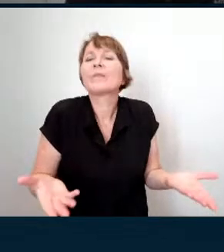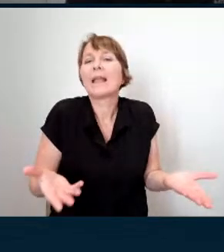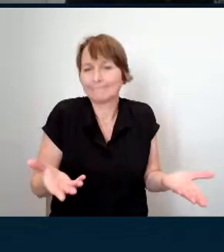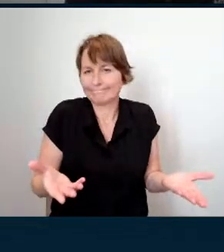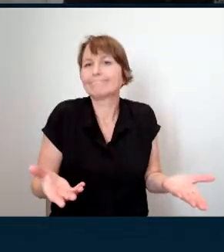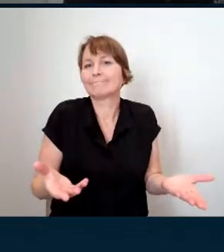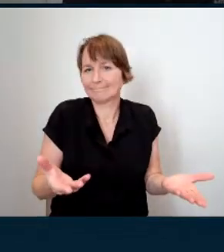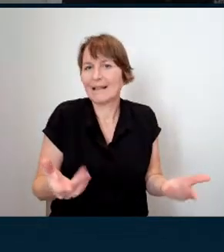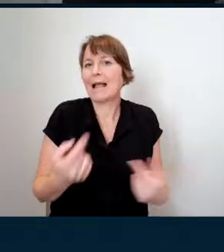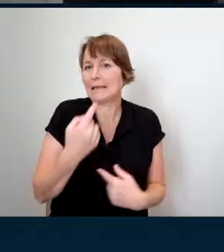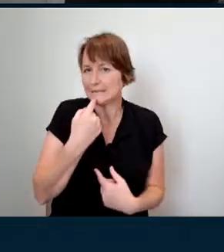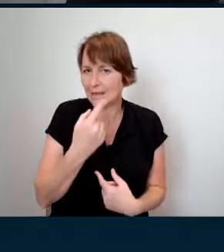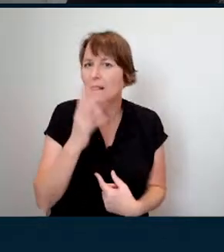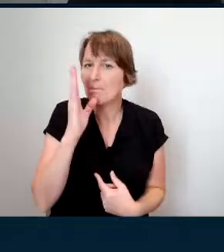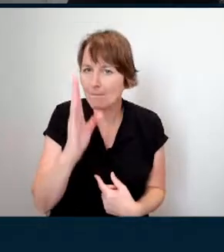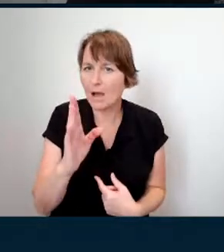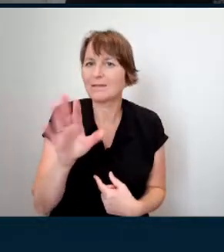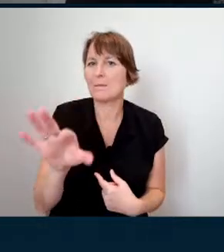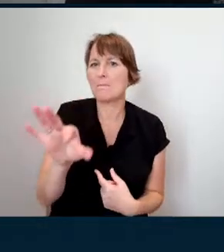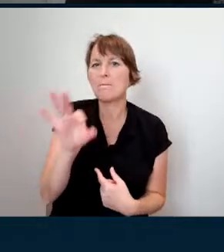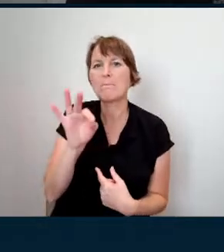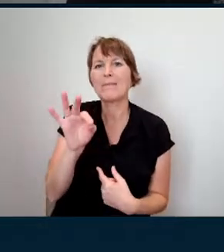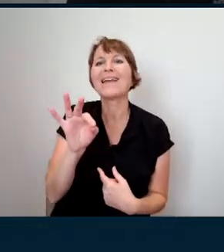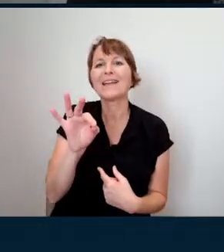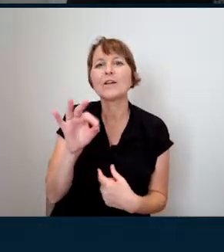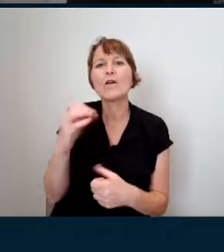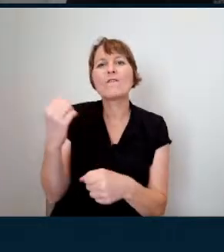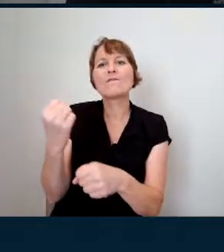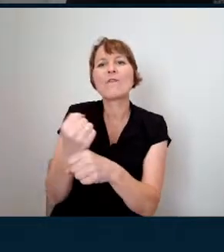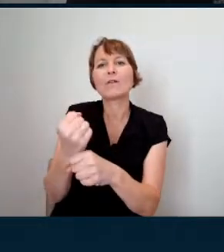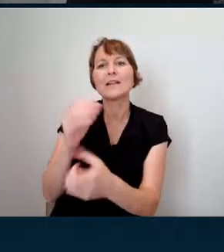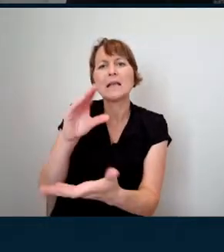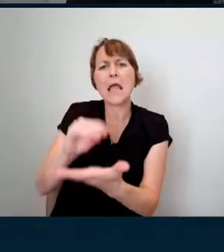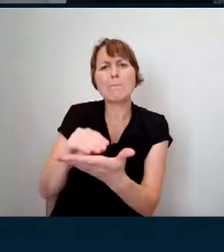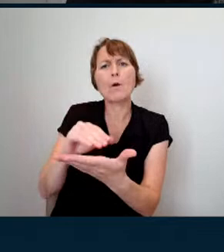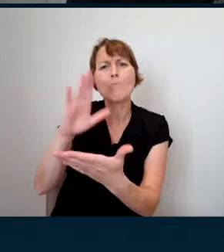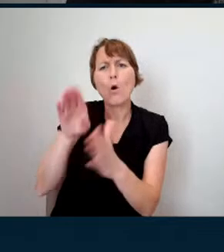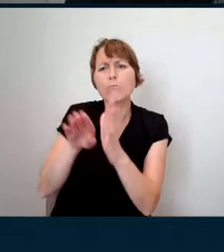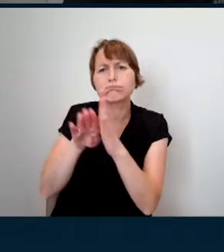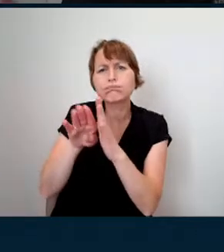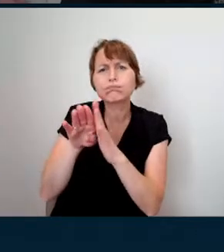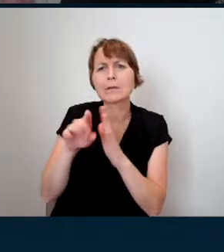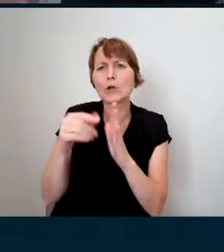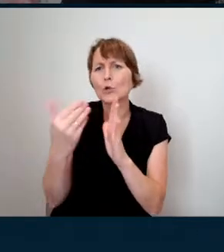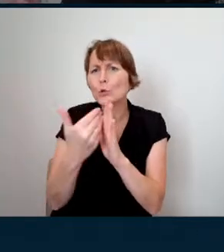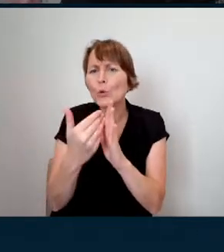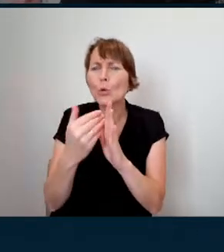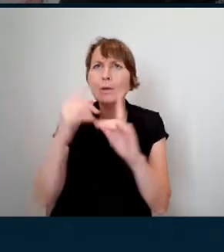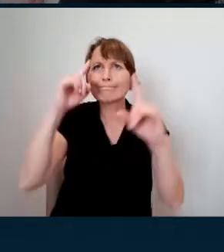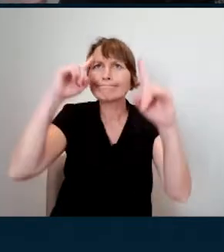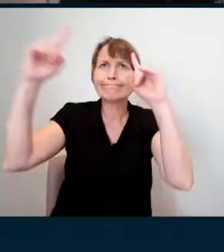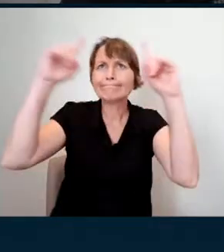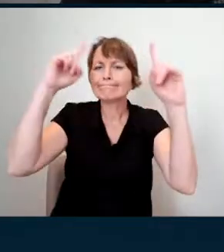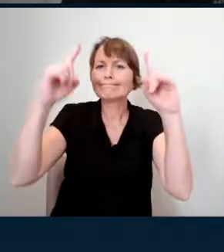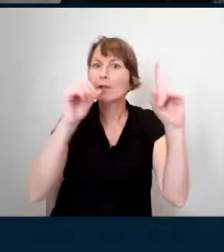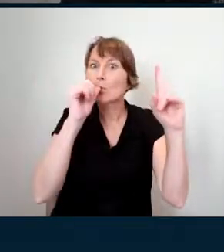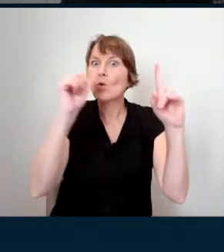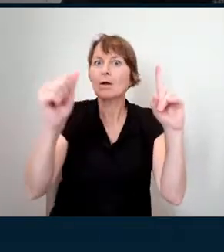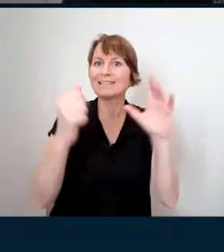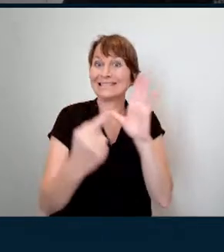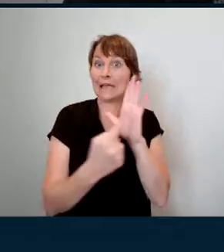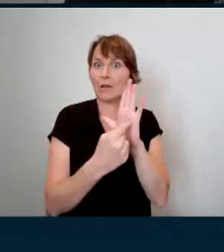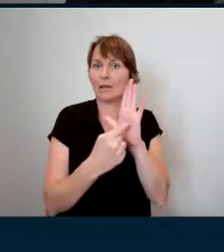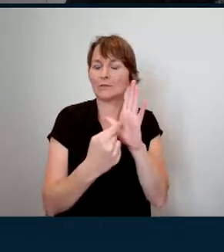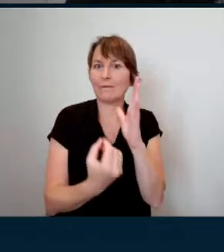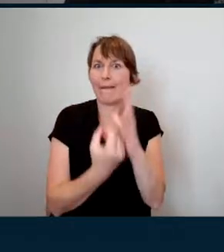more development going on and it's a bit more exciting with new technology. And it also helps you